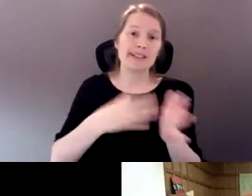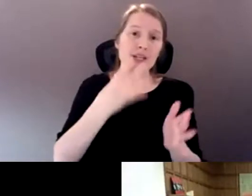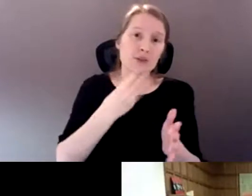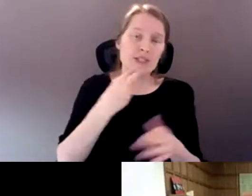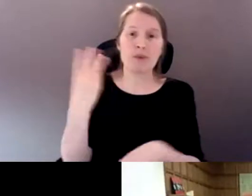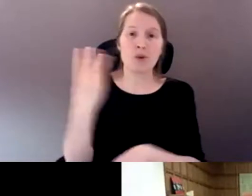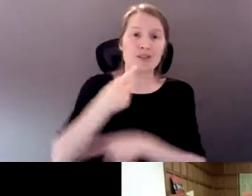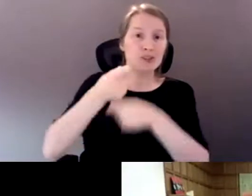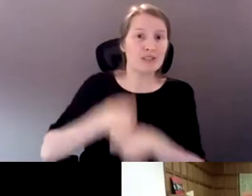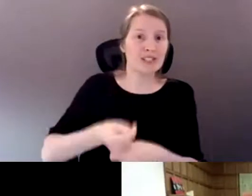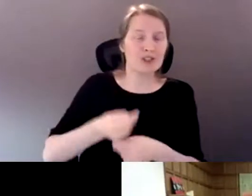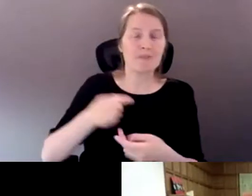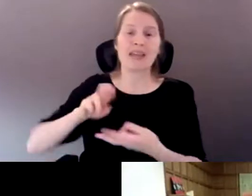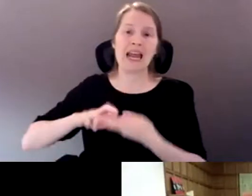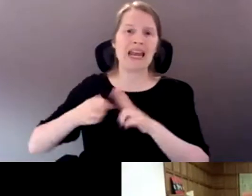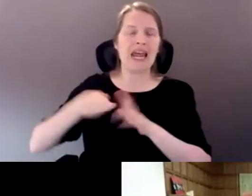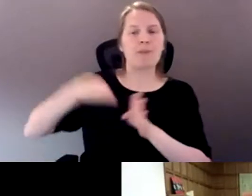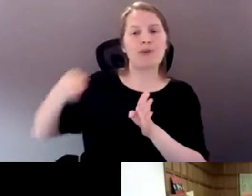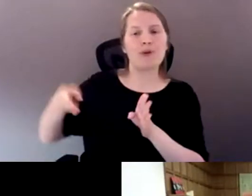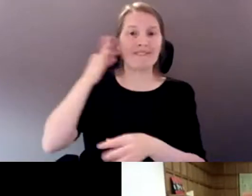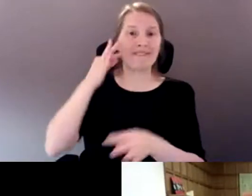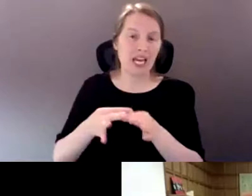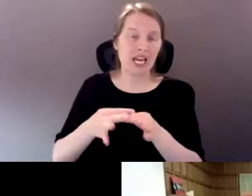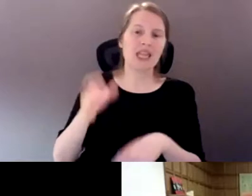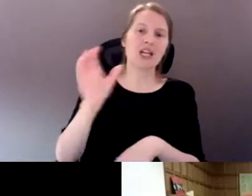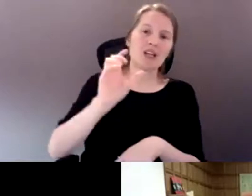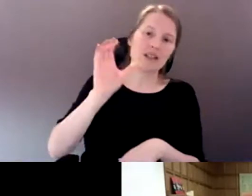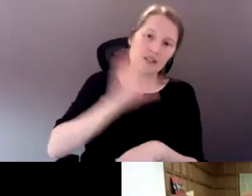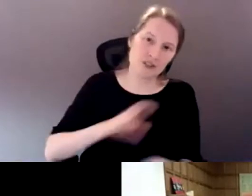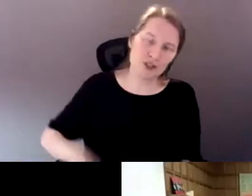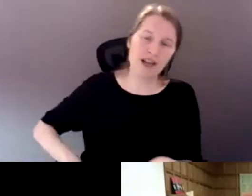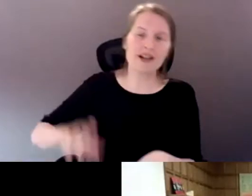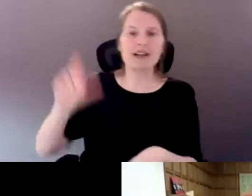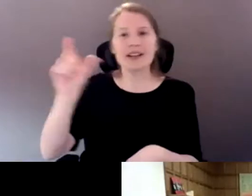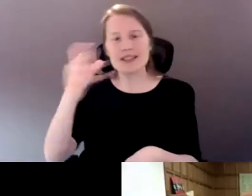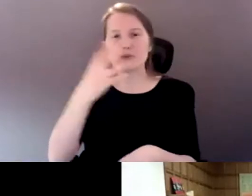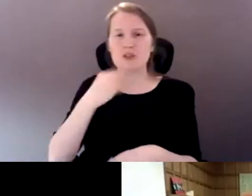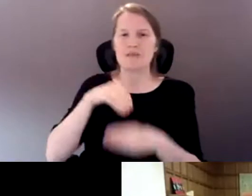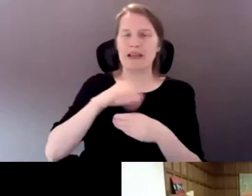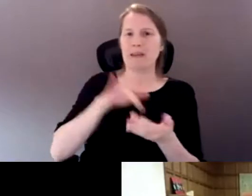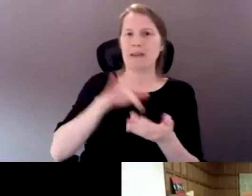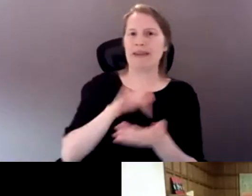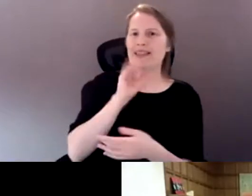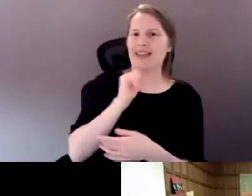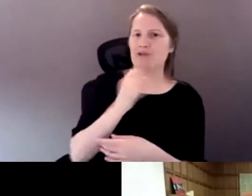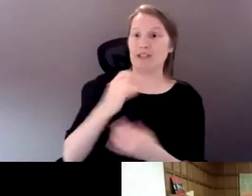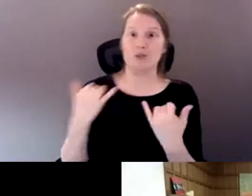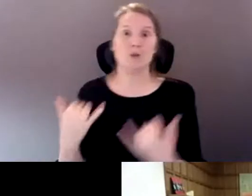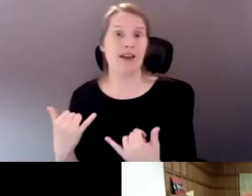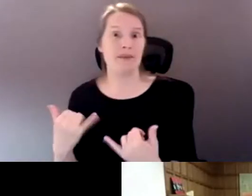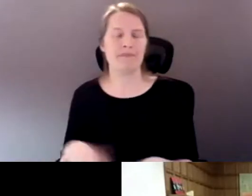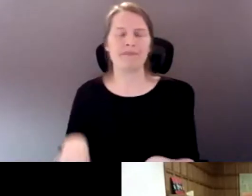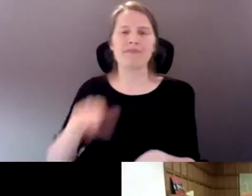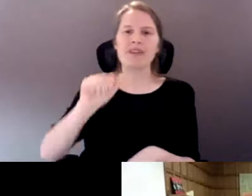Neighboring Faiths, Christianity, Islam, and Judaism in the Middle Ages, in the Middle Ages and Today, and Aesthetic Theology and